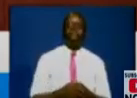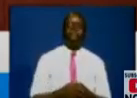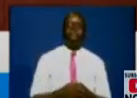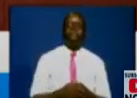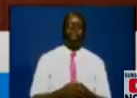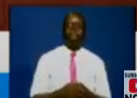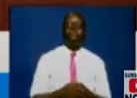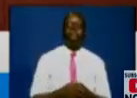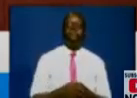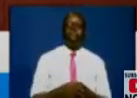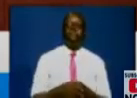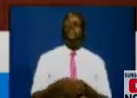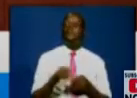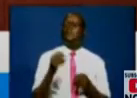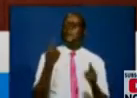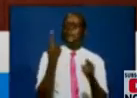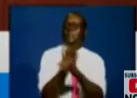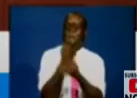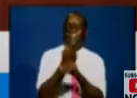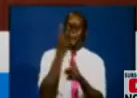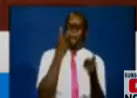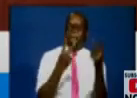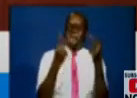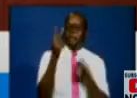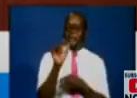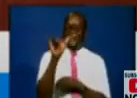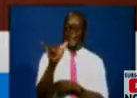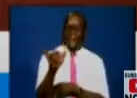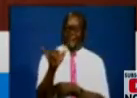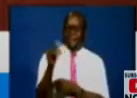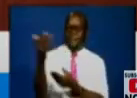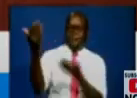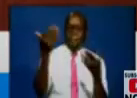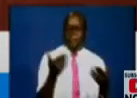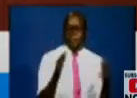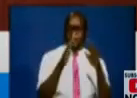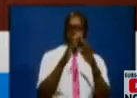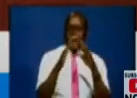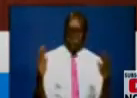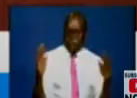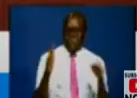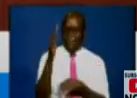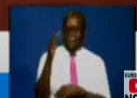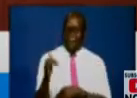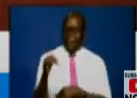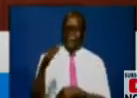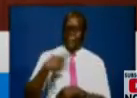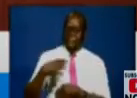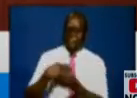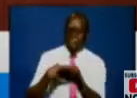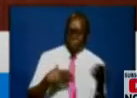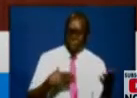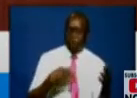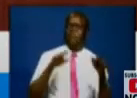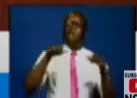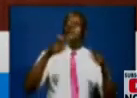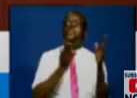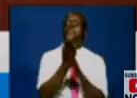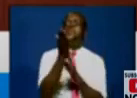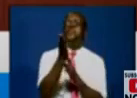the divergent views that are actually brought to the House by the plenary way of